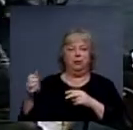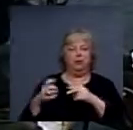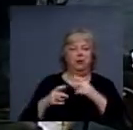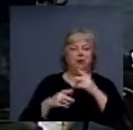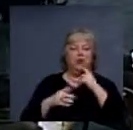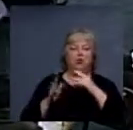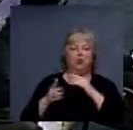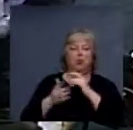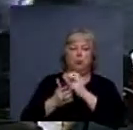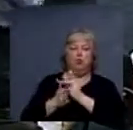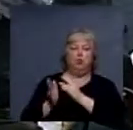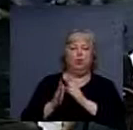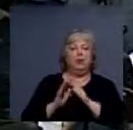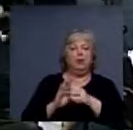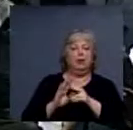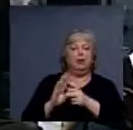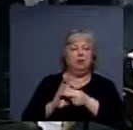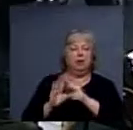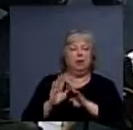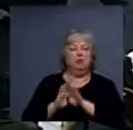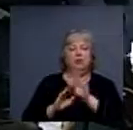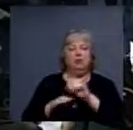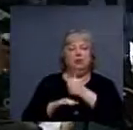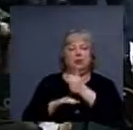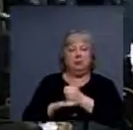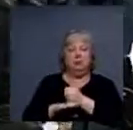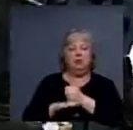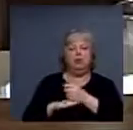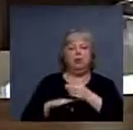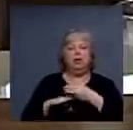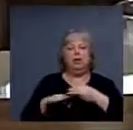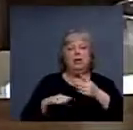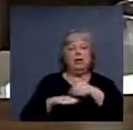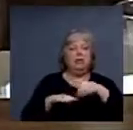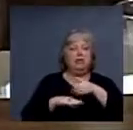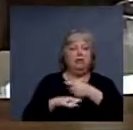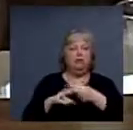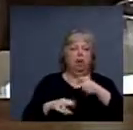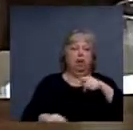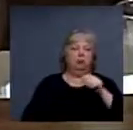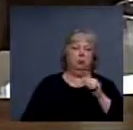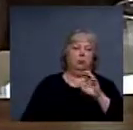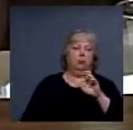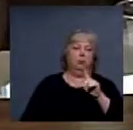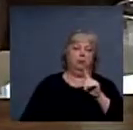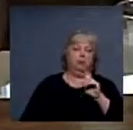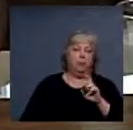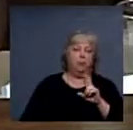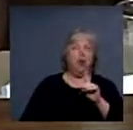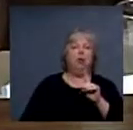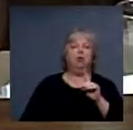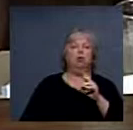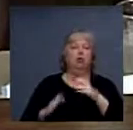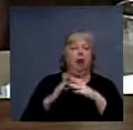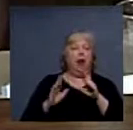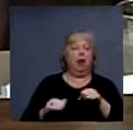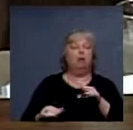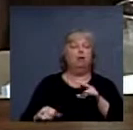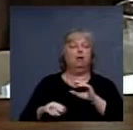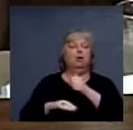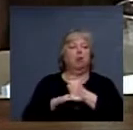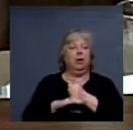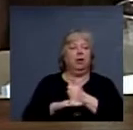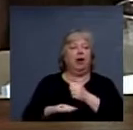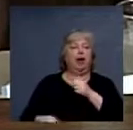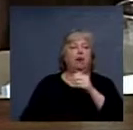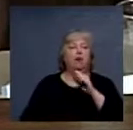plan zoning development, establish a planned commercial district titled Packet House, short form PDC, located at 1406 Cantrell Road, Little Rock,